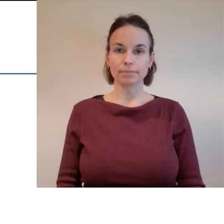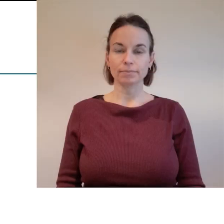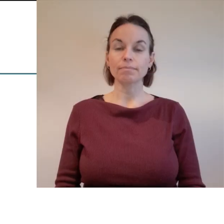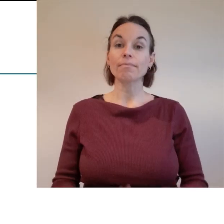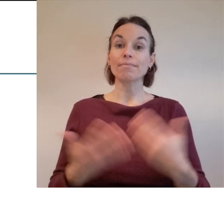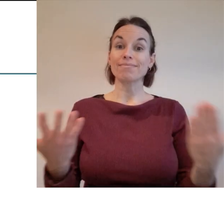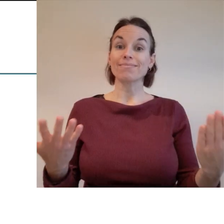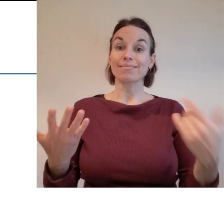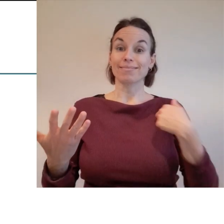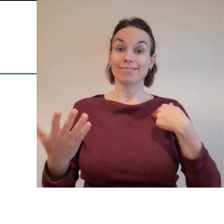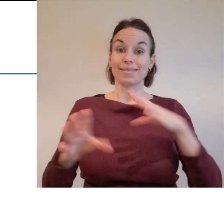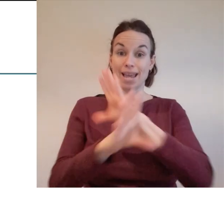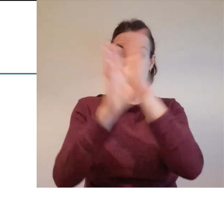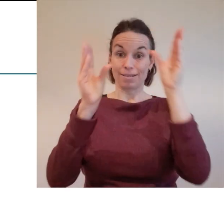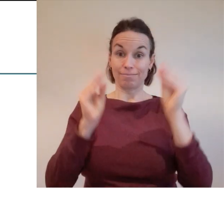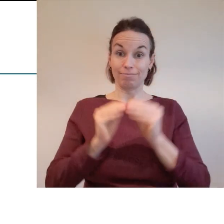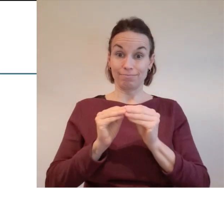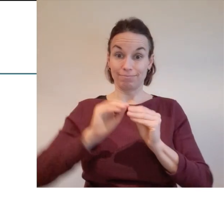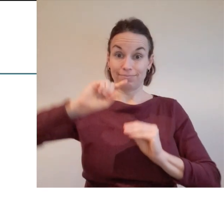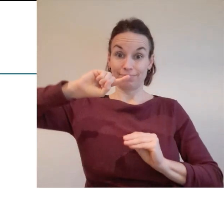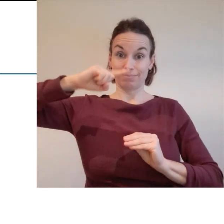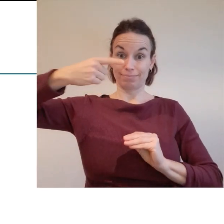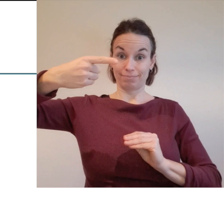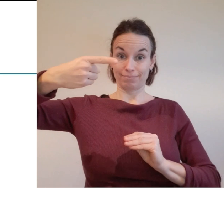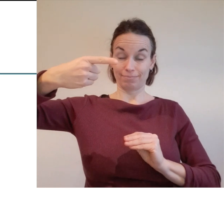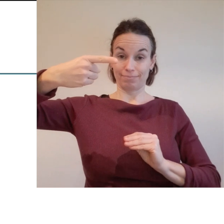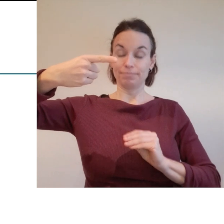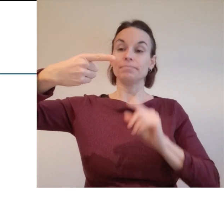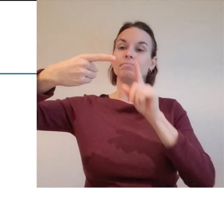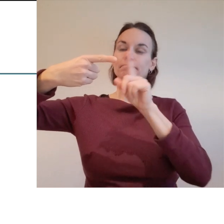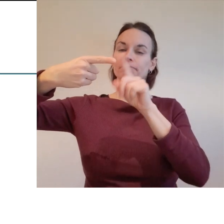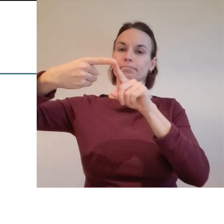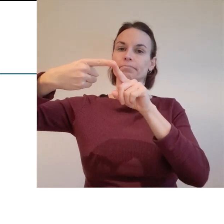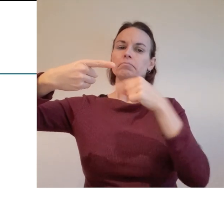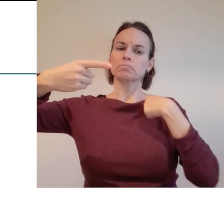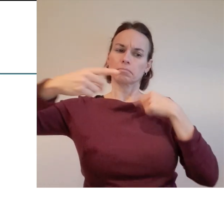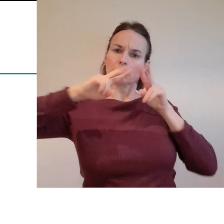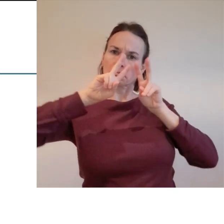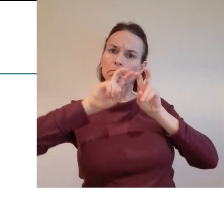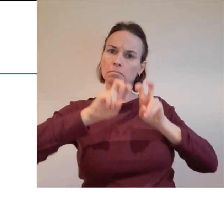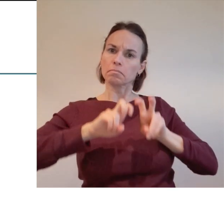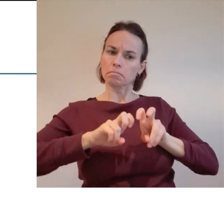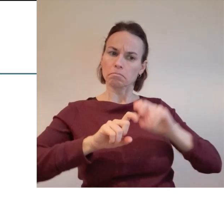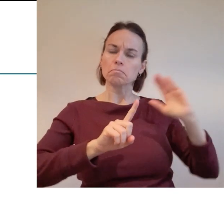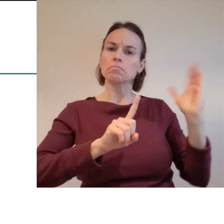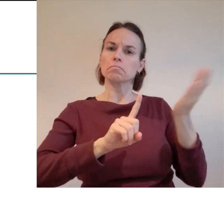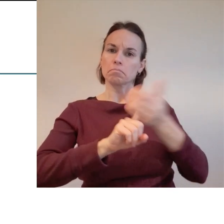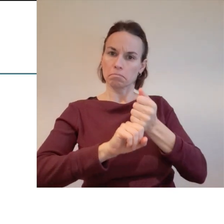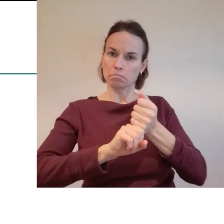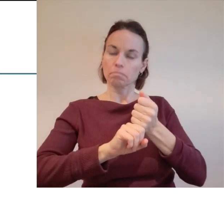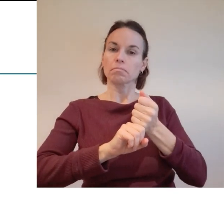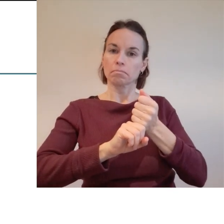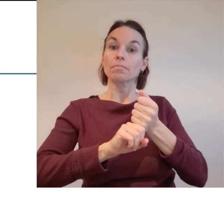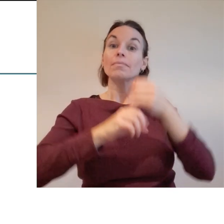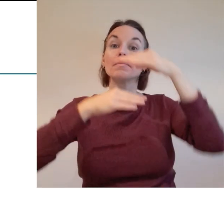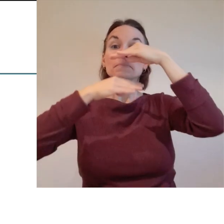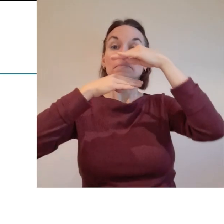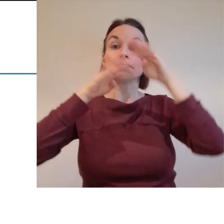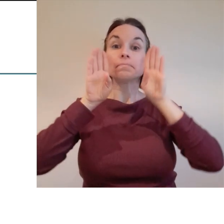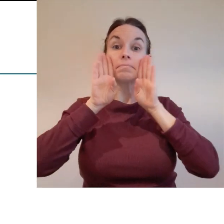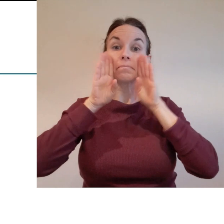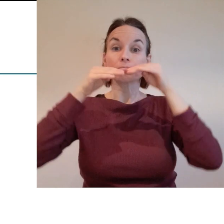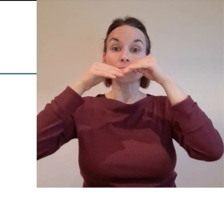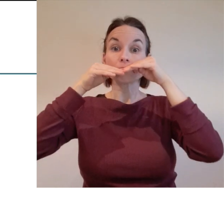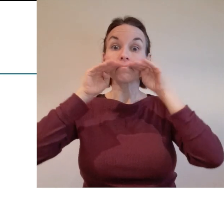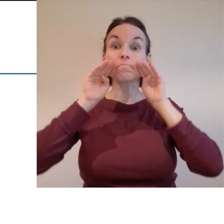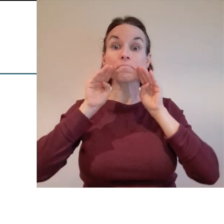So now let's go back to our first claim. We have observed that the non-manual marker position of the corners